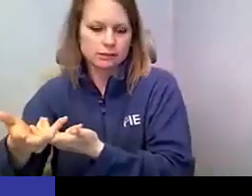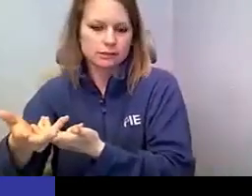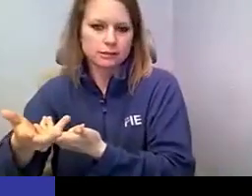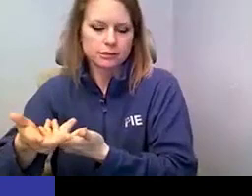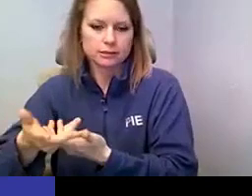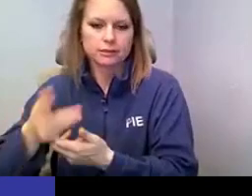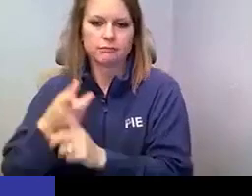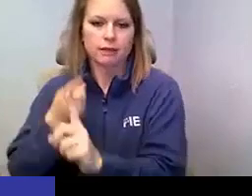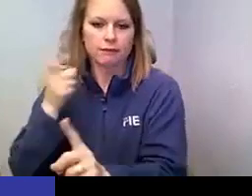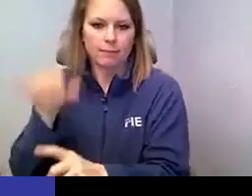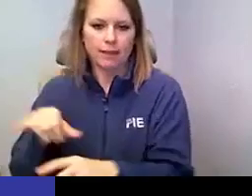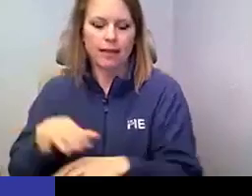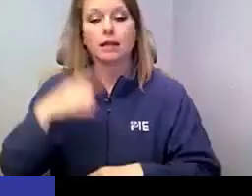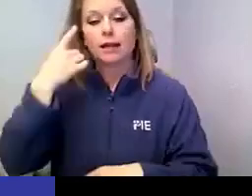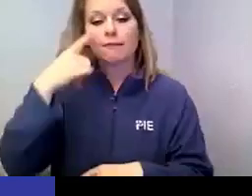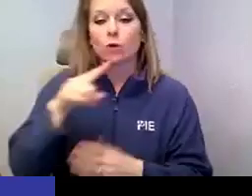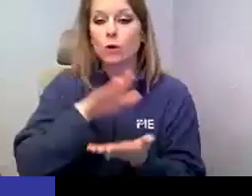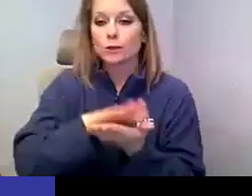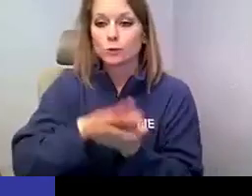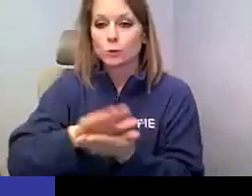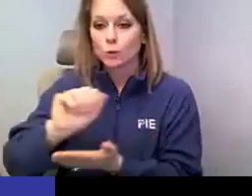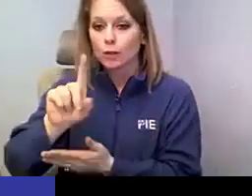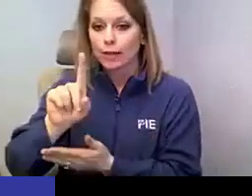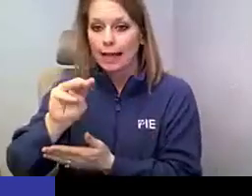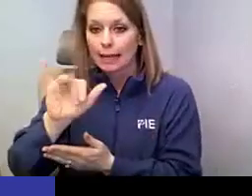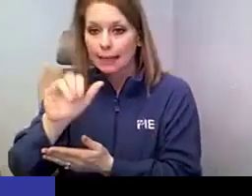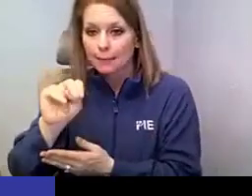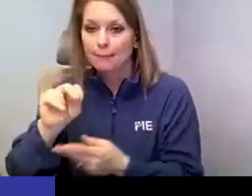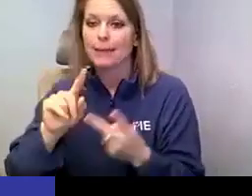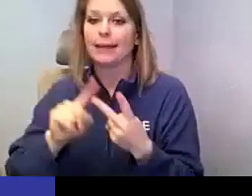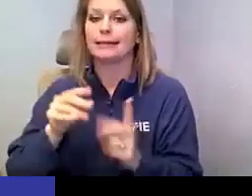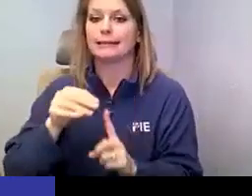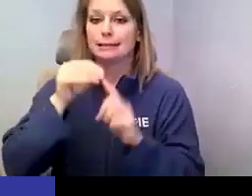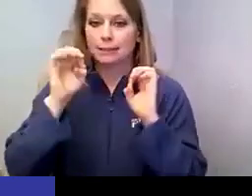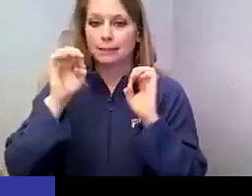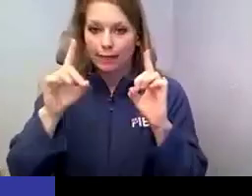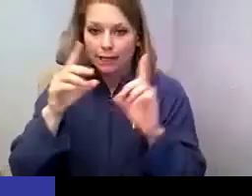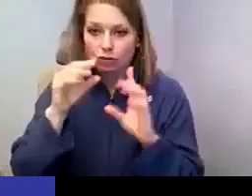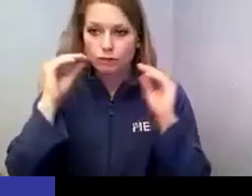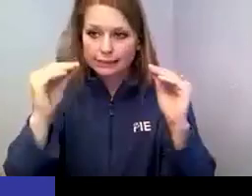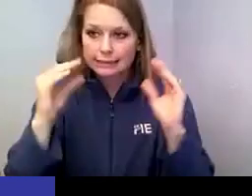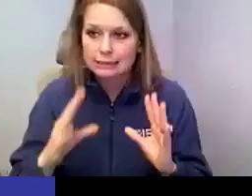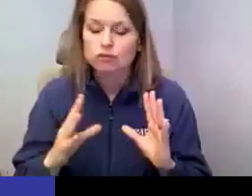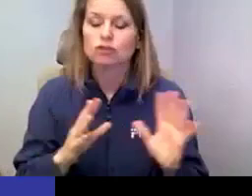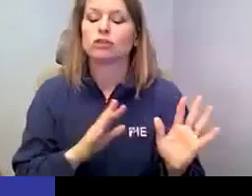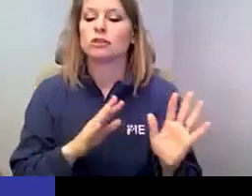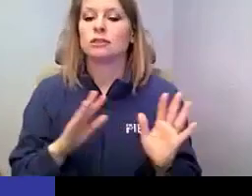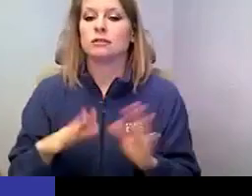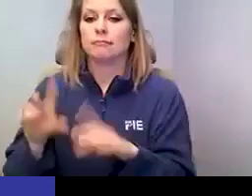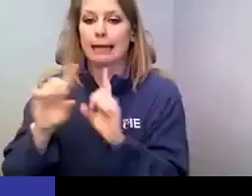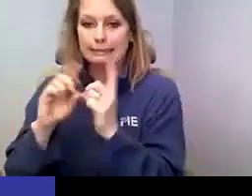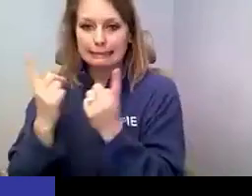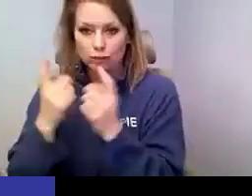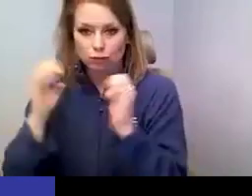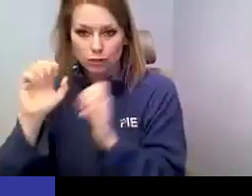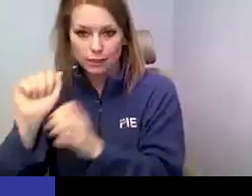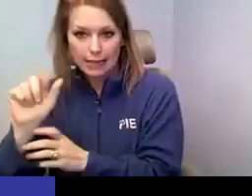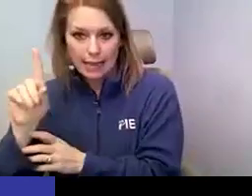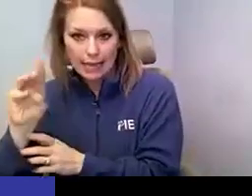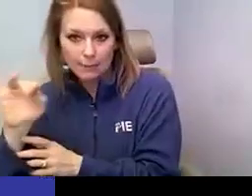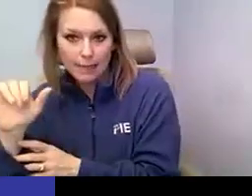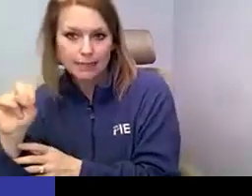For you school administrators and district administrators and special education teachers joining us today, don't worry. Your